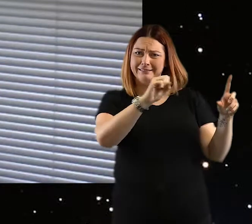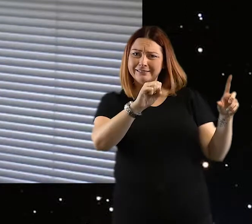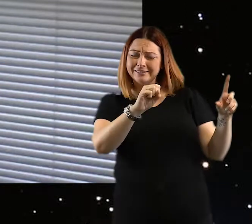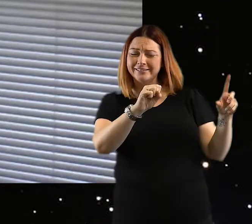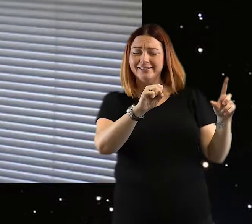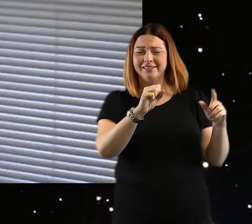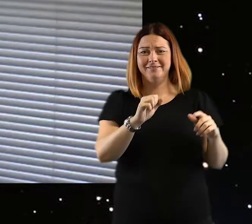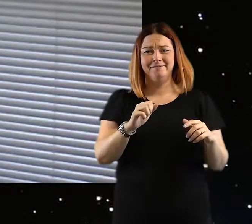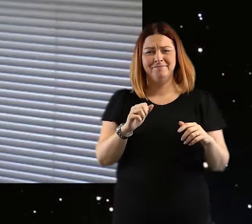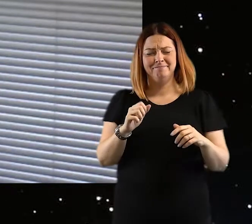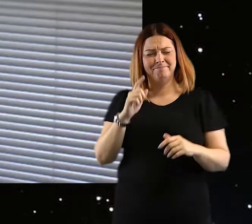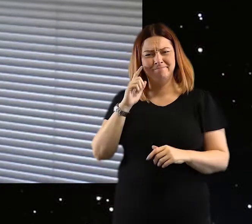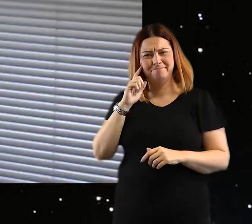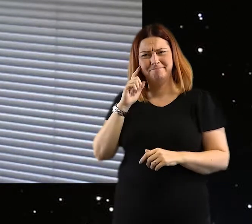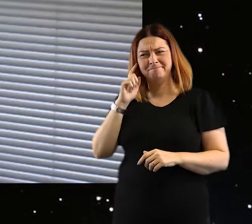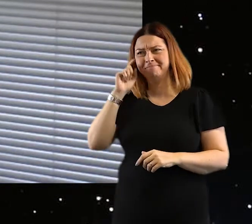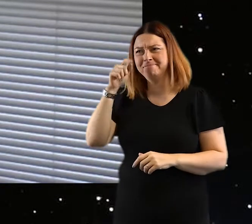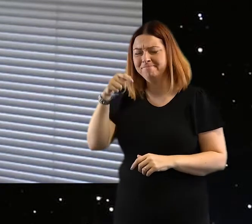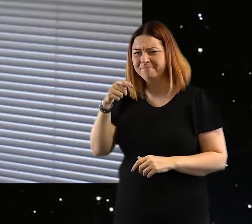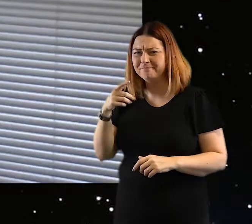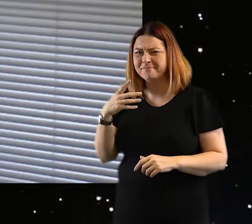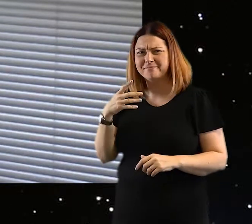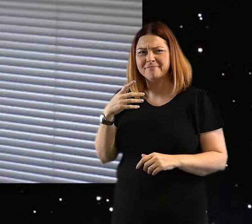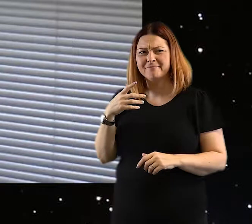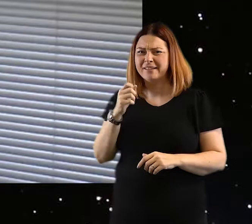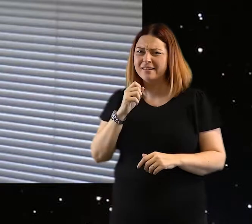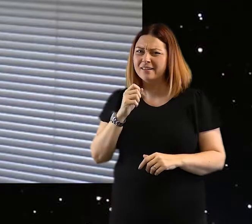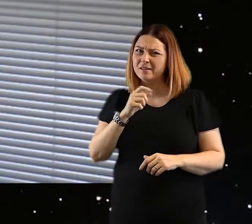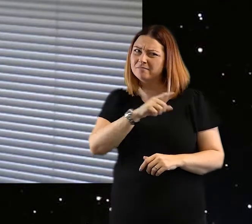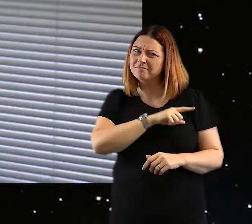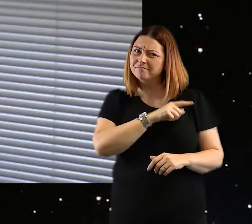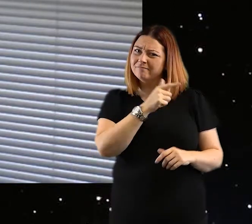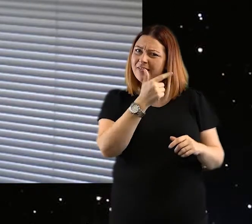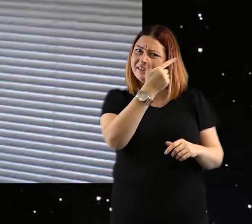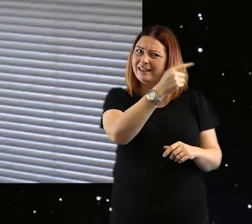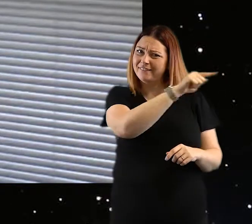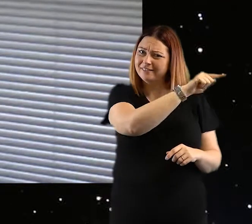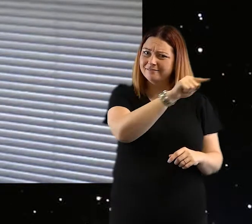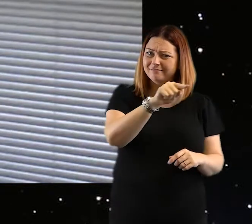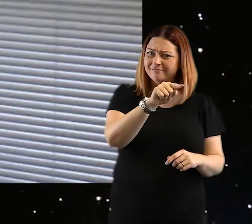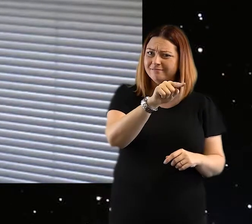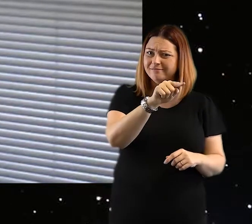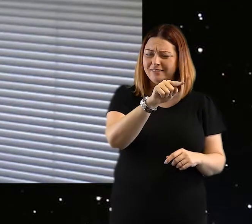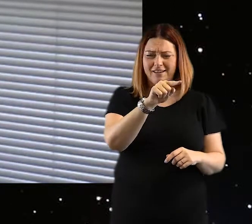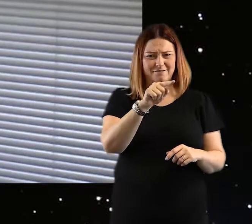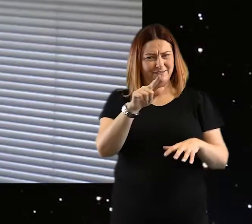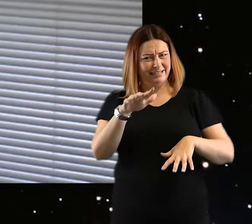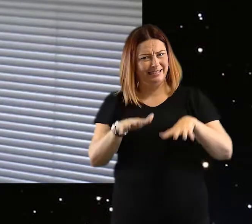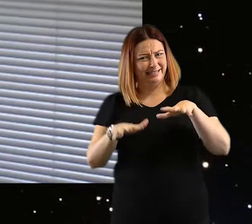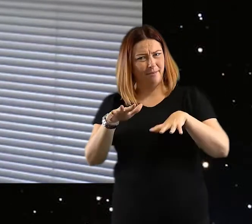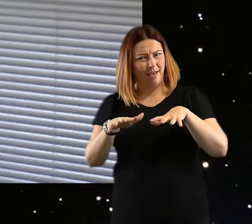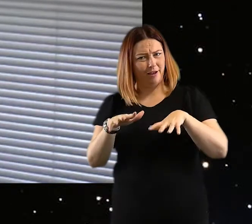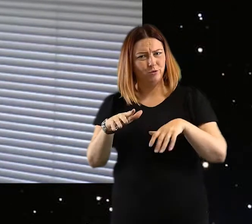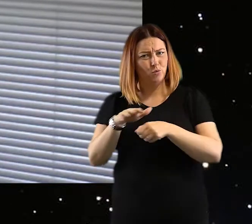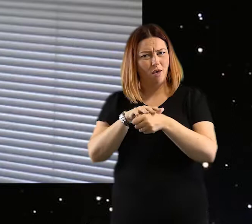It occurs to me, is there some coincidence here that so many of they really crowd around the